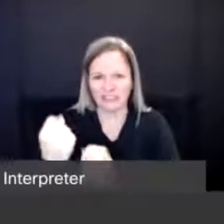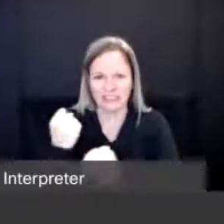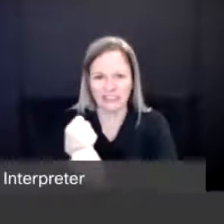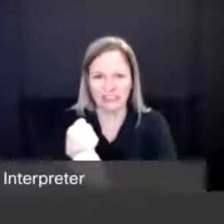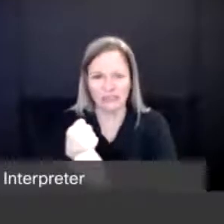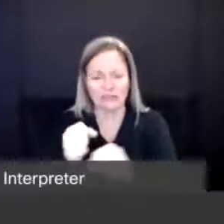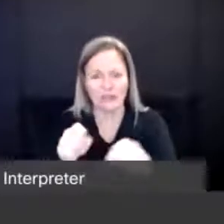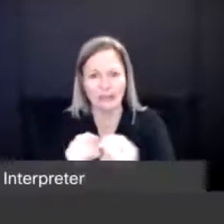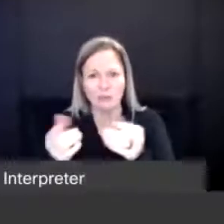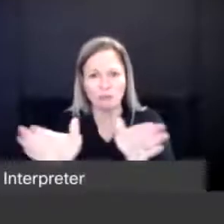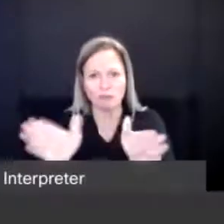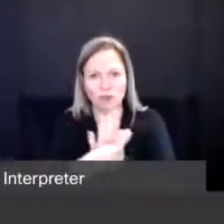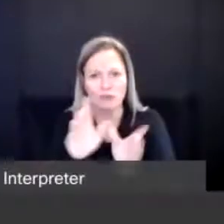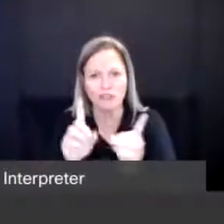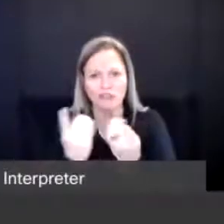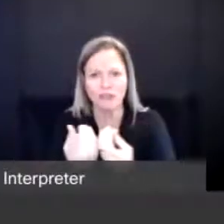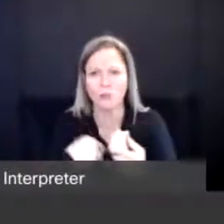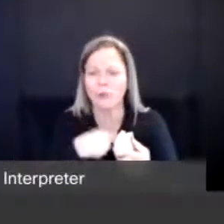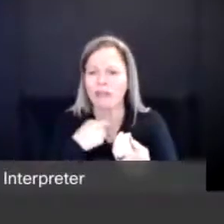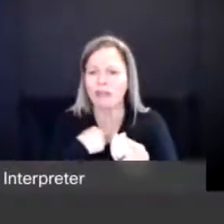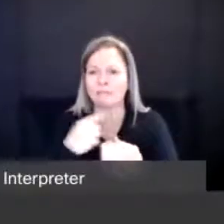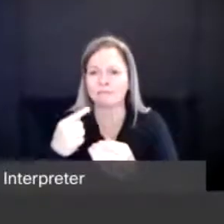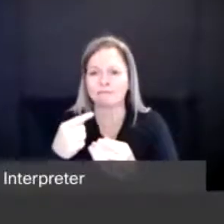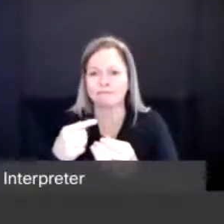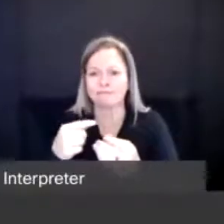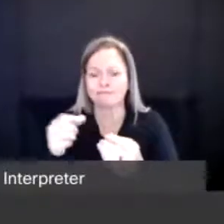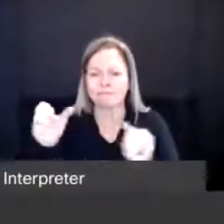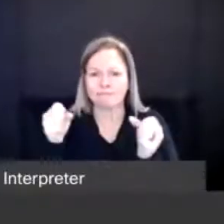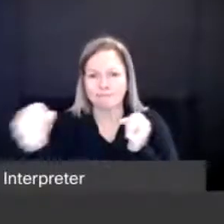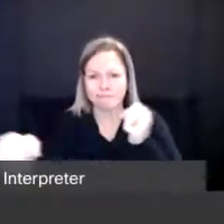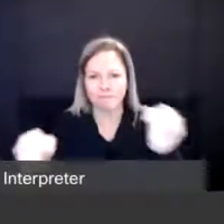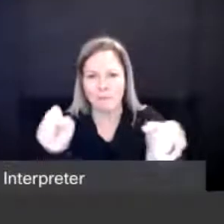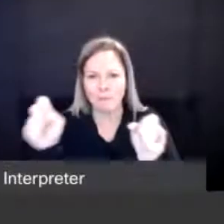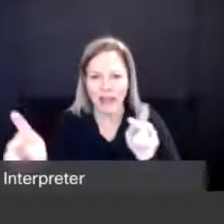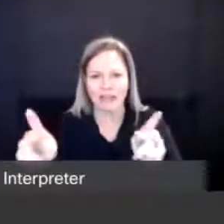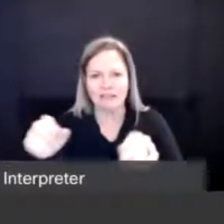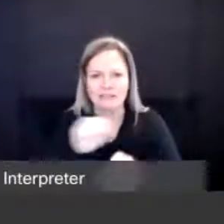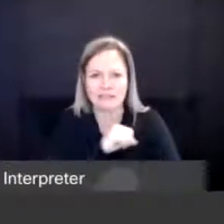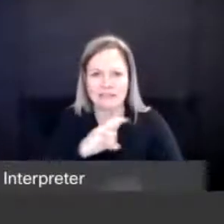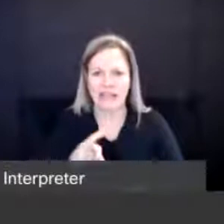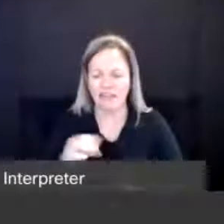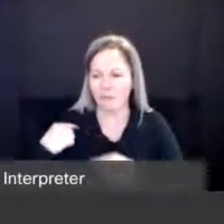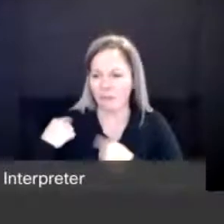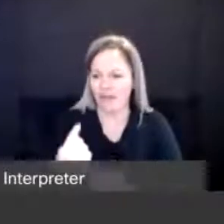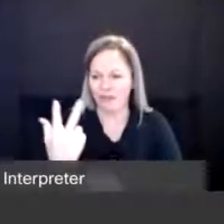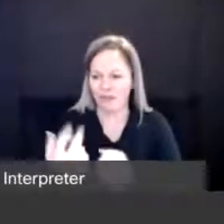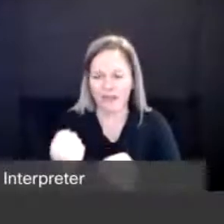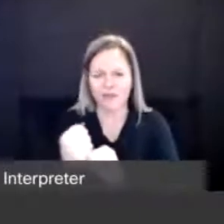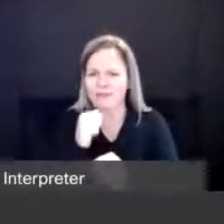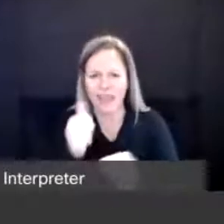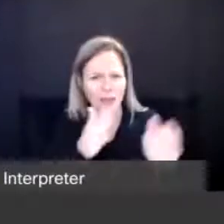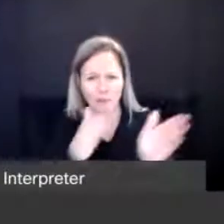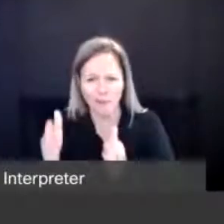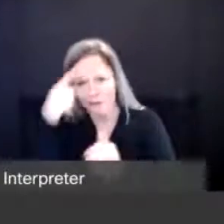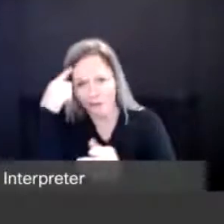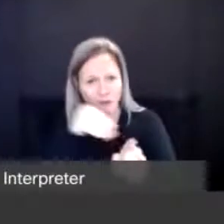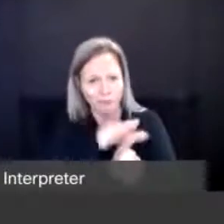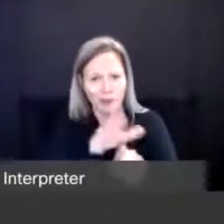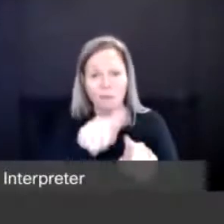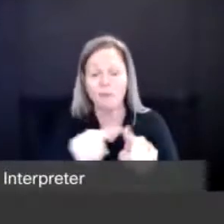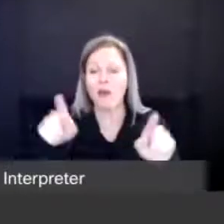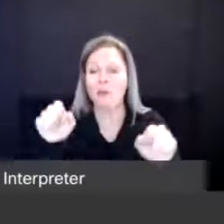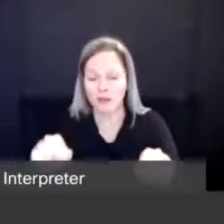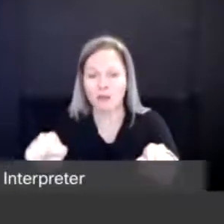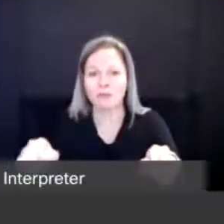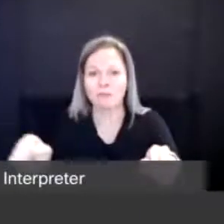We were able to put back staff over the last 3 years, not in preparation for this, but we were able to just put back staff. And